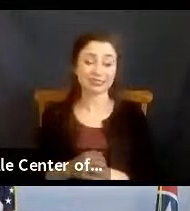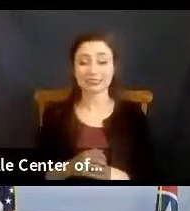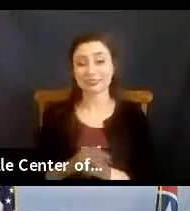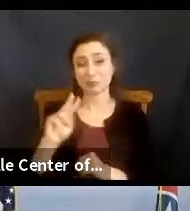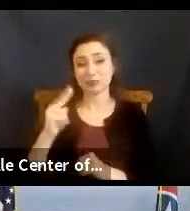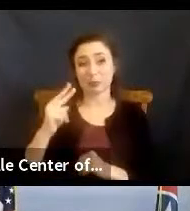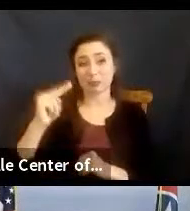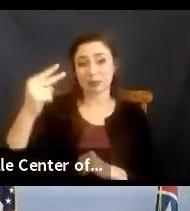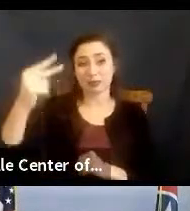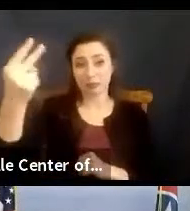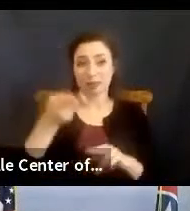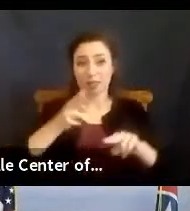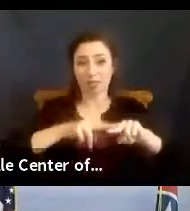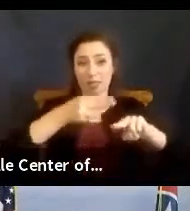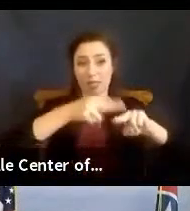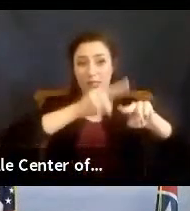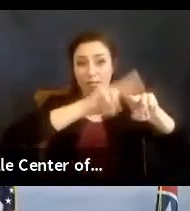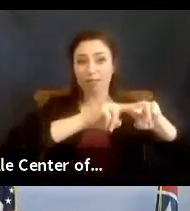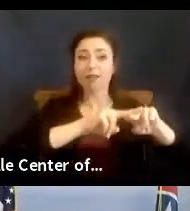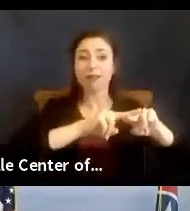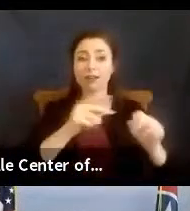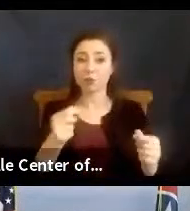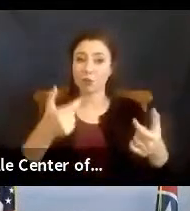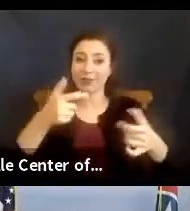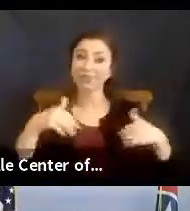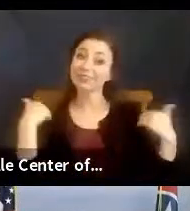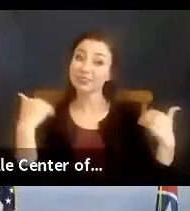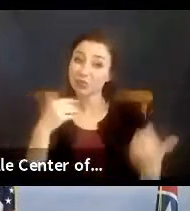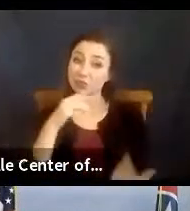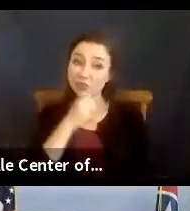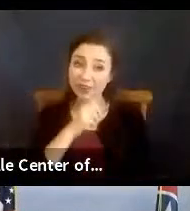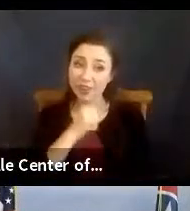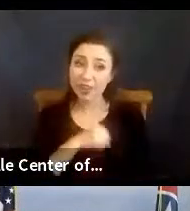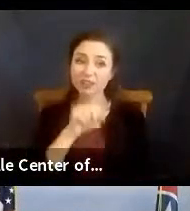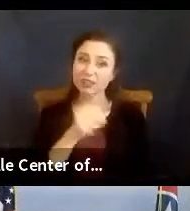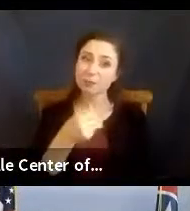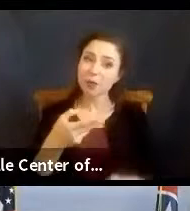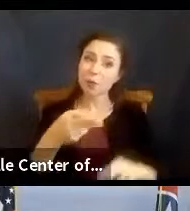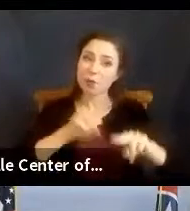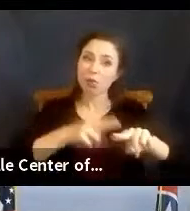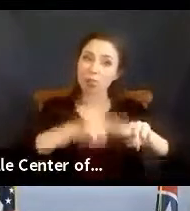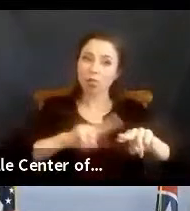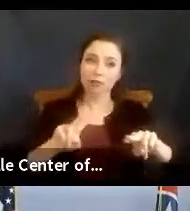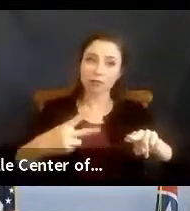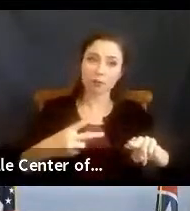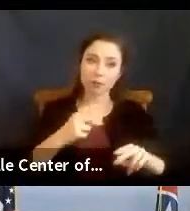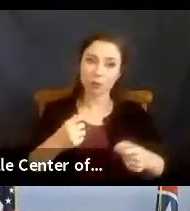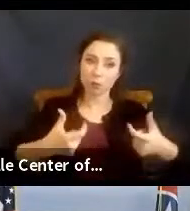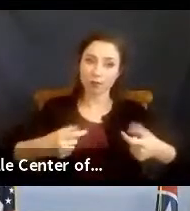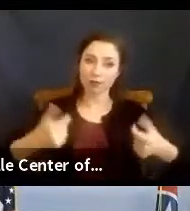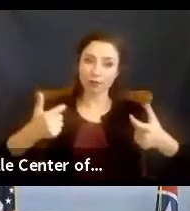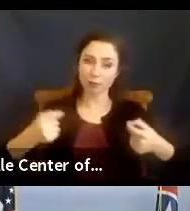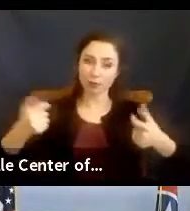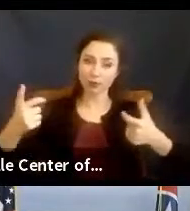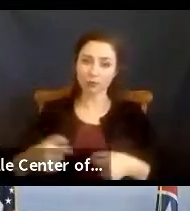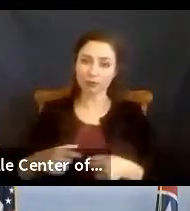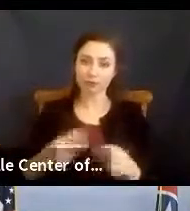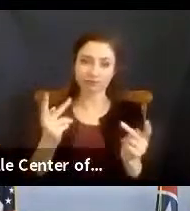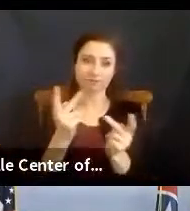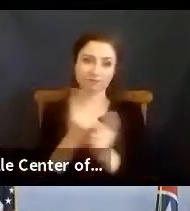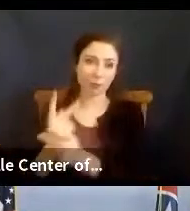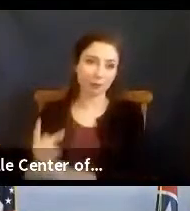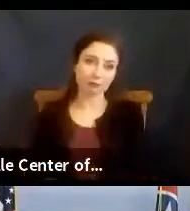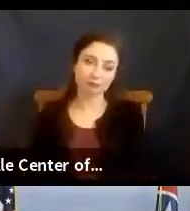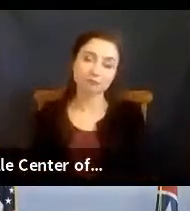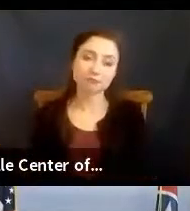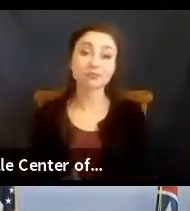doubling our cases quite rapidly. It is in this younger age group, but we are doubling our cases, and that's concerning to us as well. So now I'll